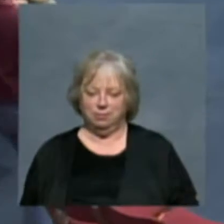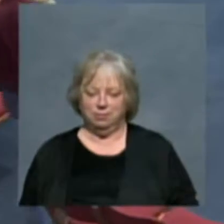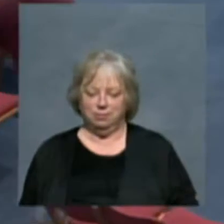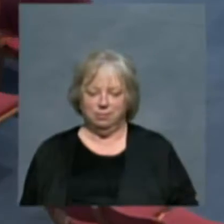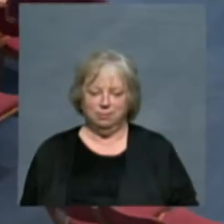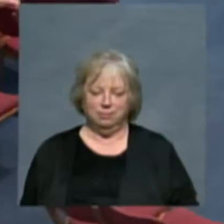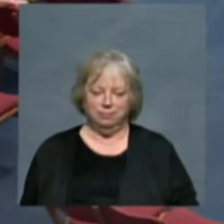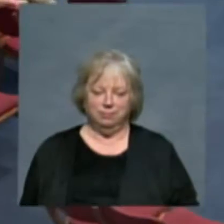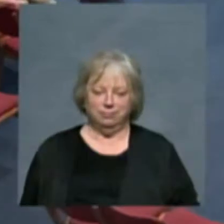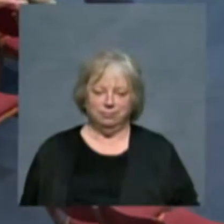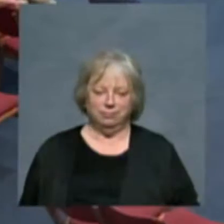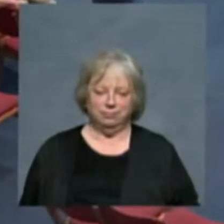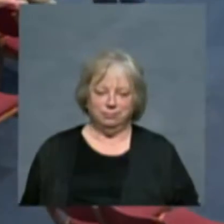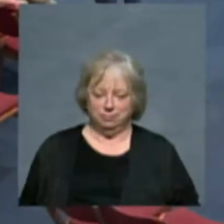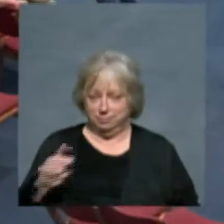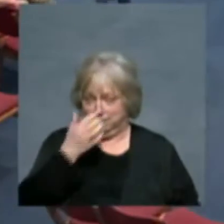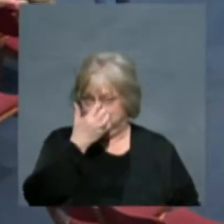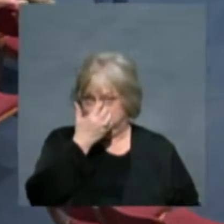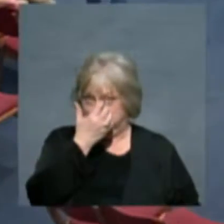All right, one more here.